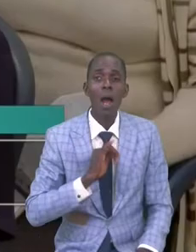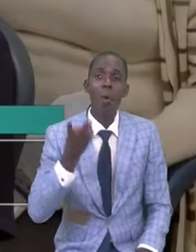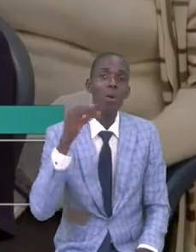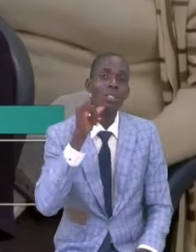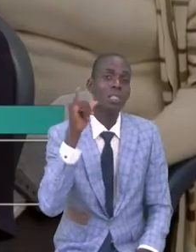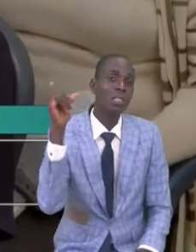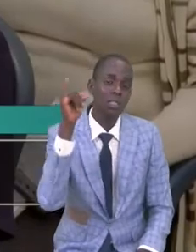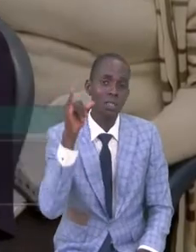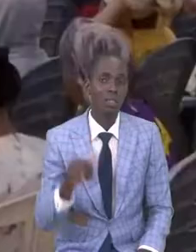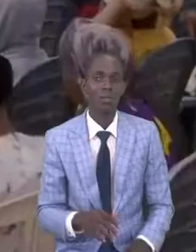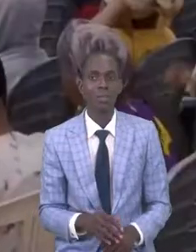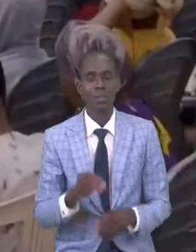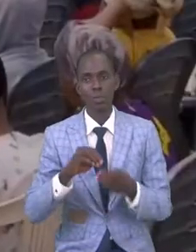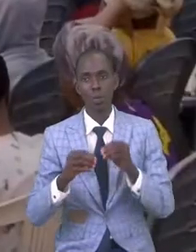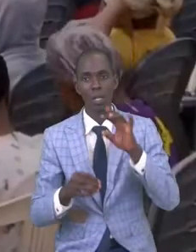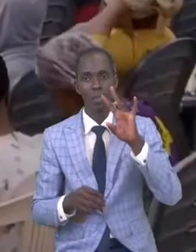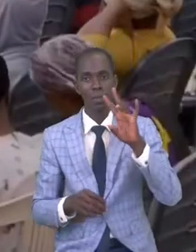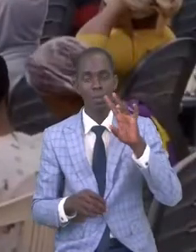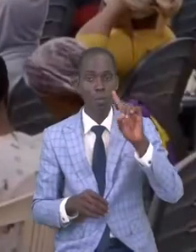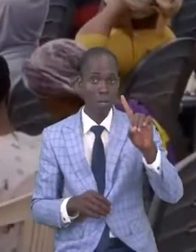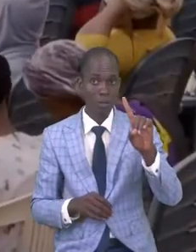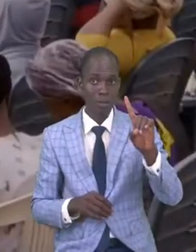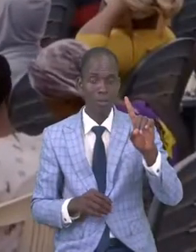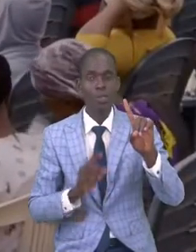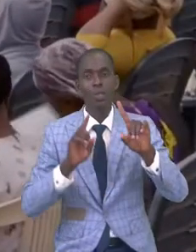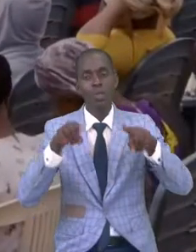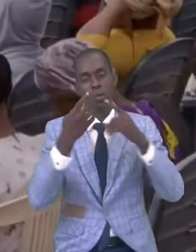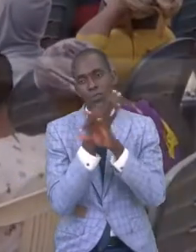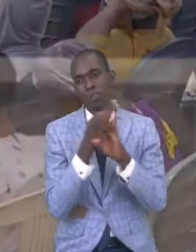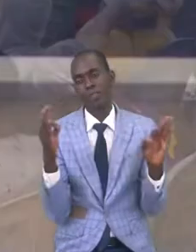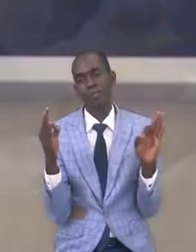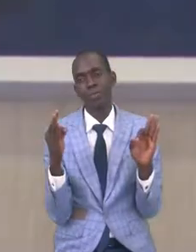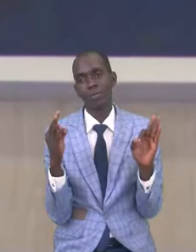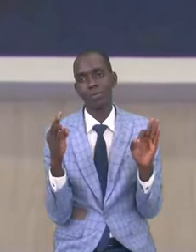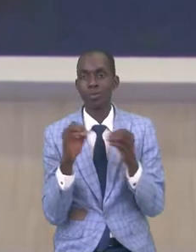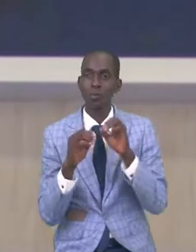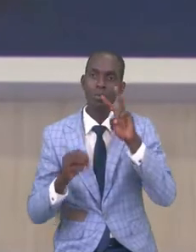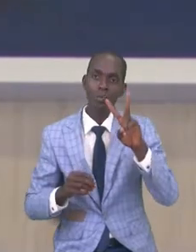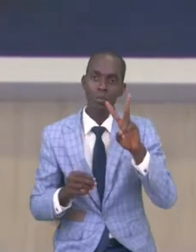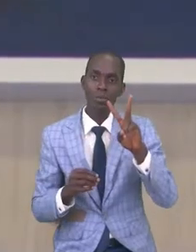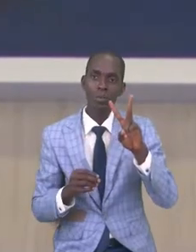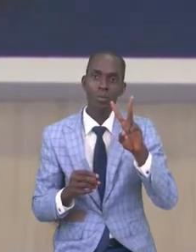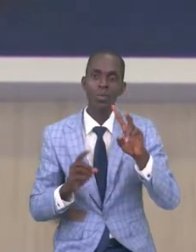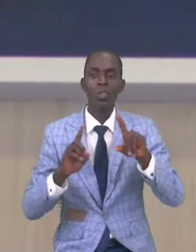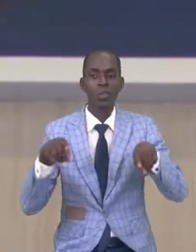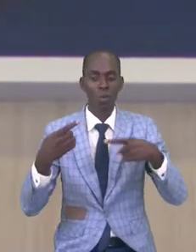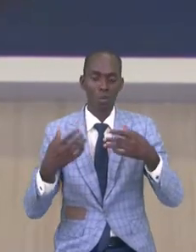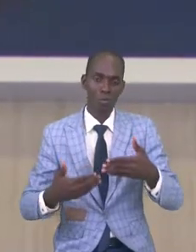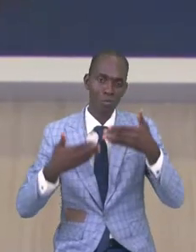Going number seven, number one, go free. Number two, go